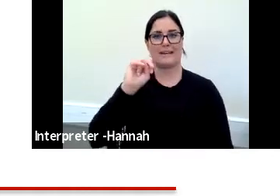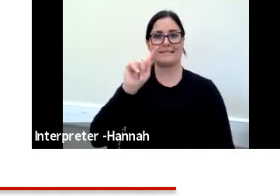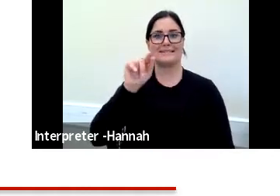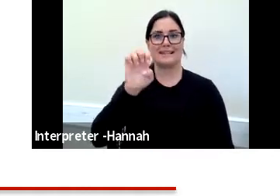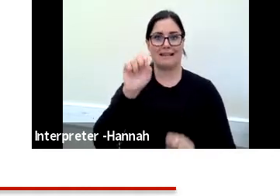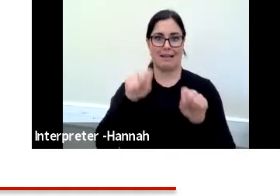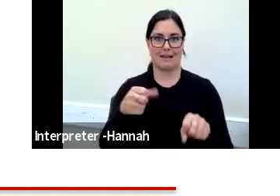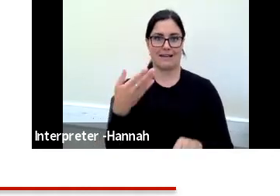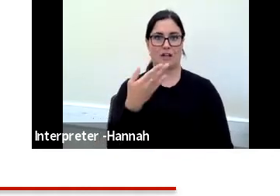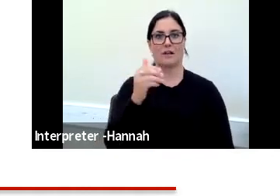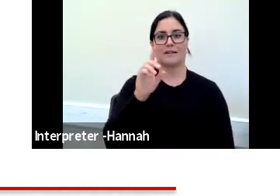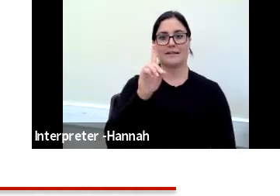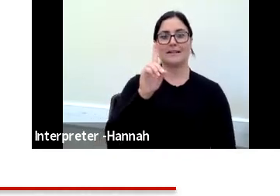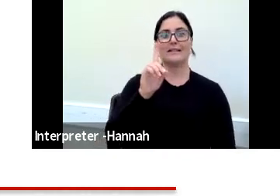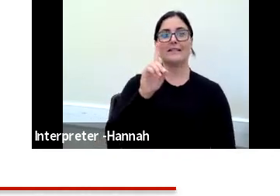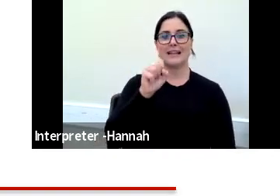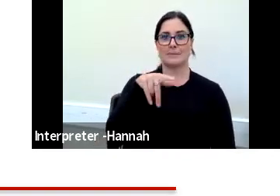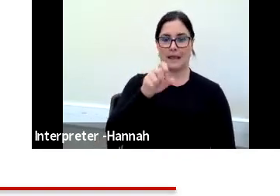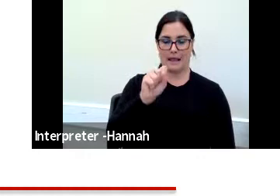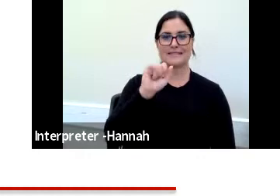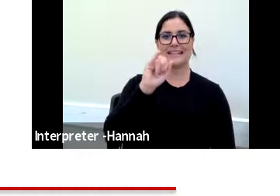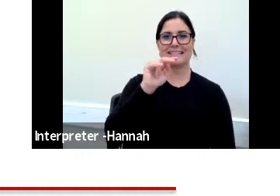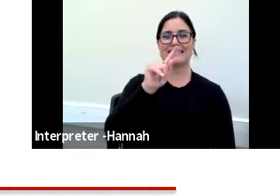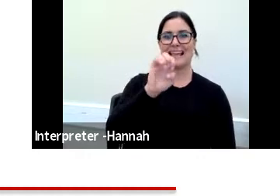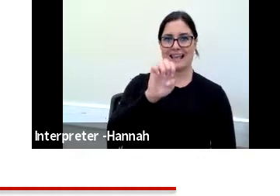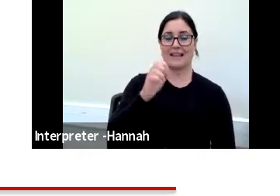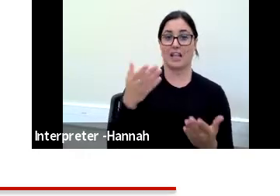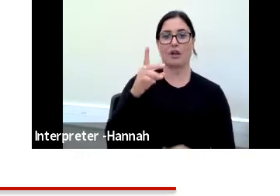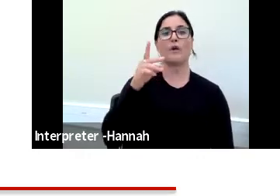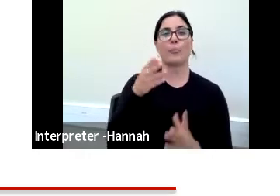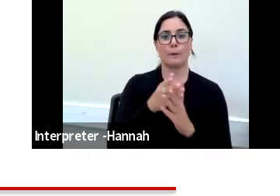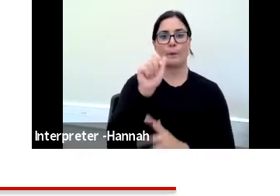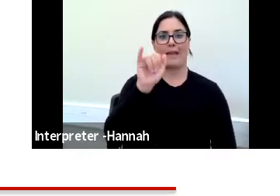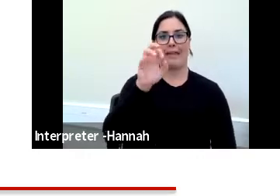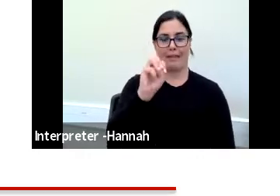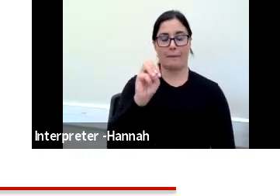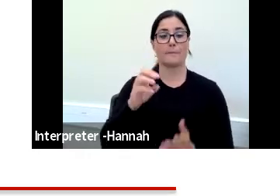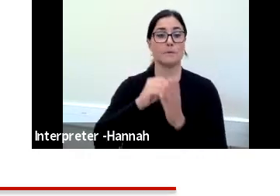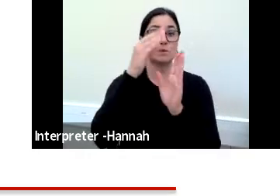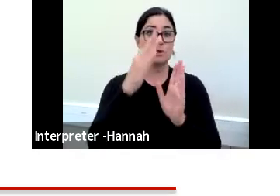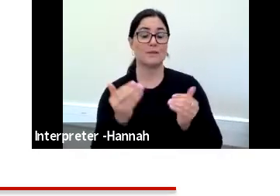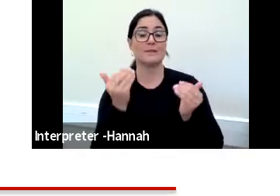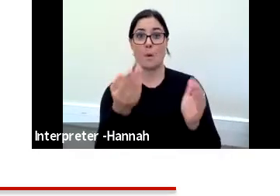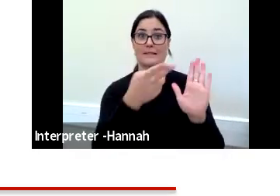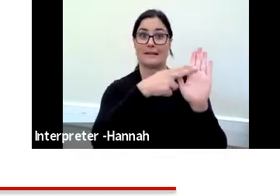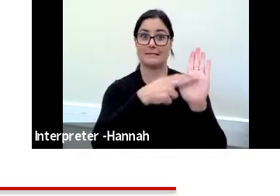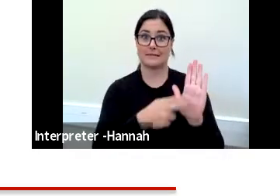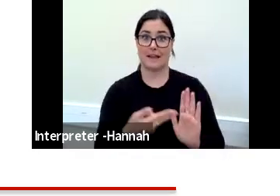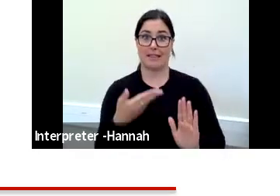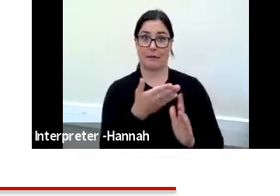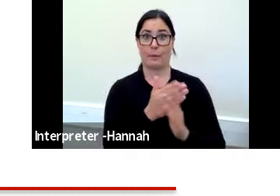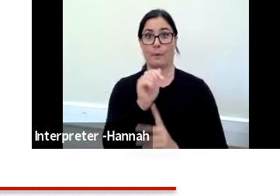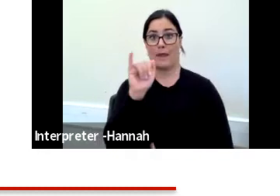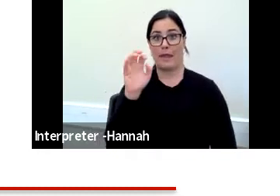and students can do the intake process through AIM, and students are able to sign all of their documents through AIM. We